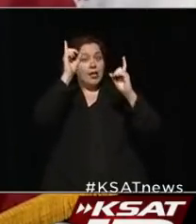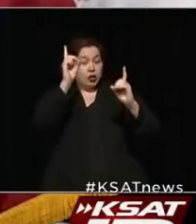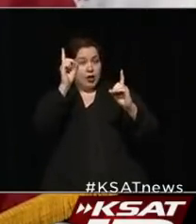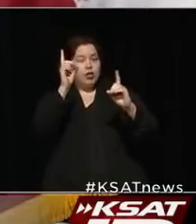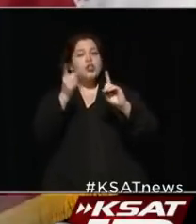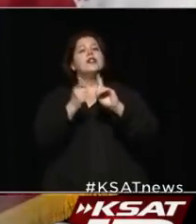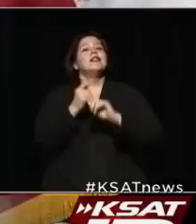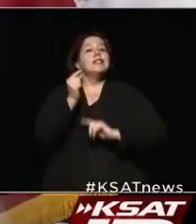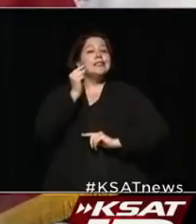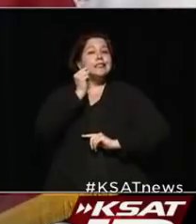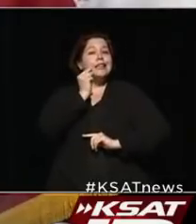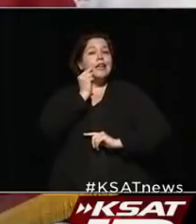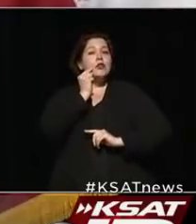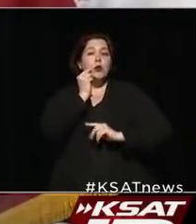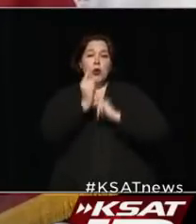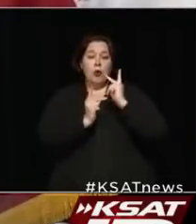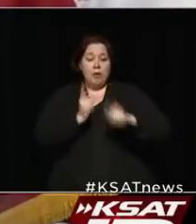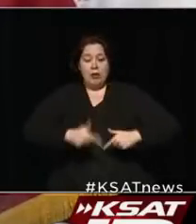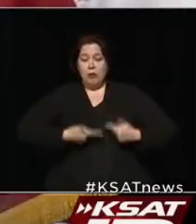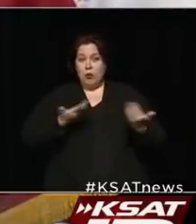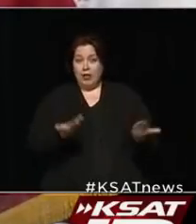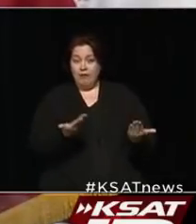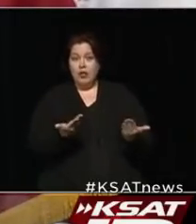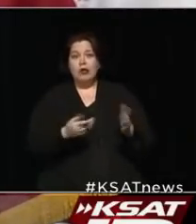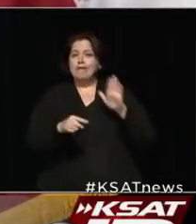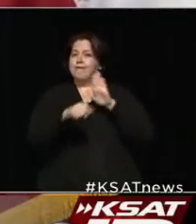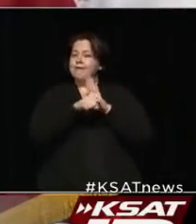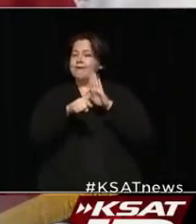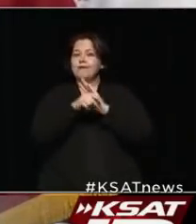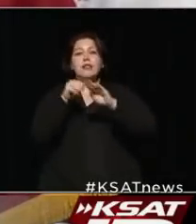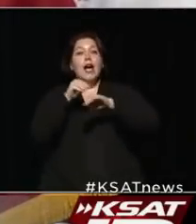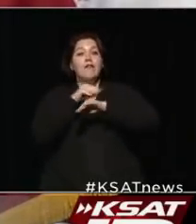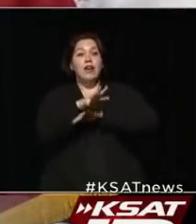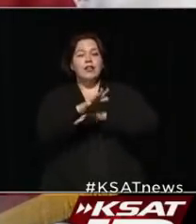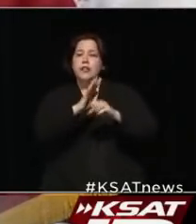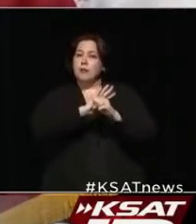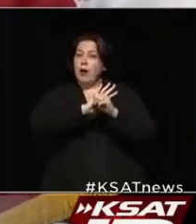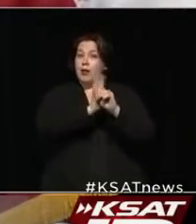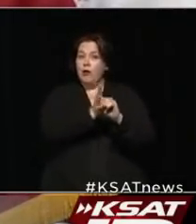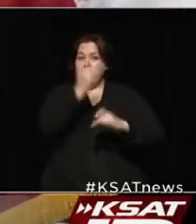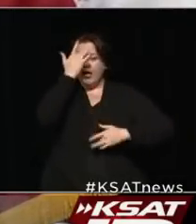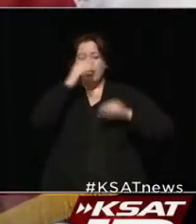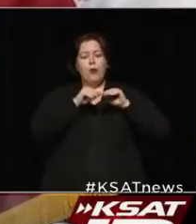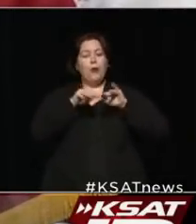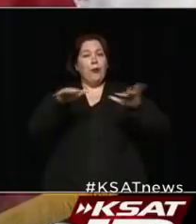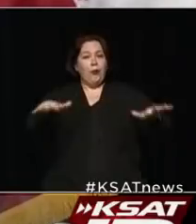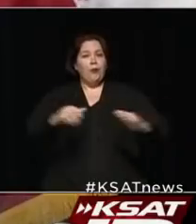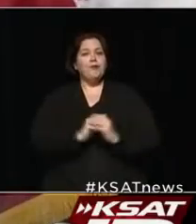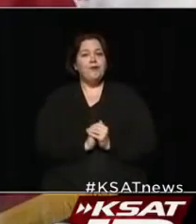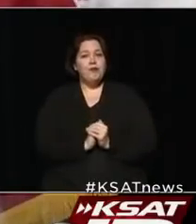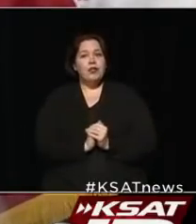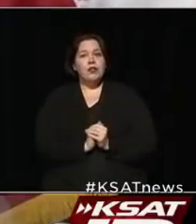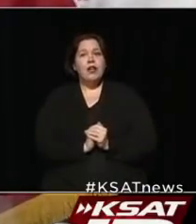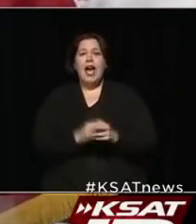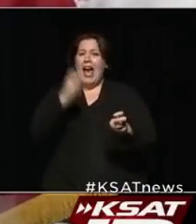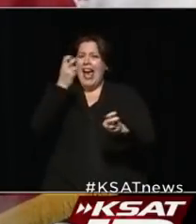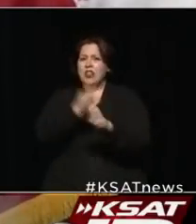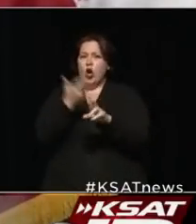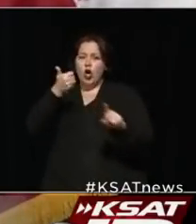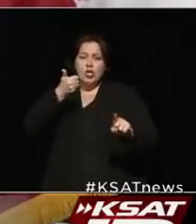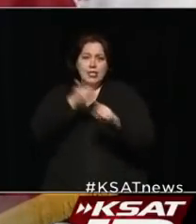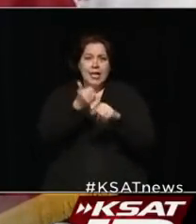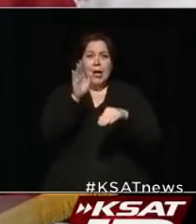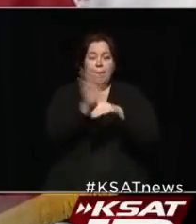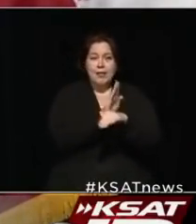San Antonio residents who have been negatively affected by the COVID-19 pandemic in the hardest hit industries